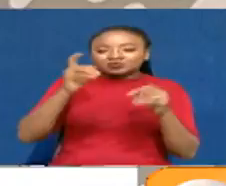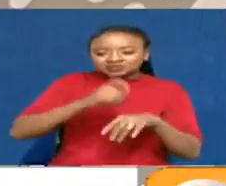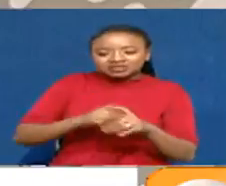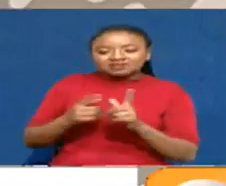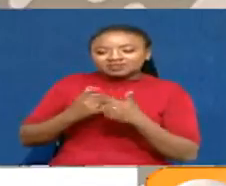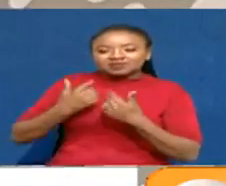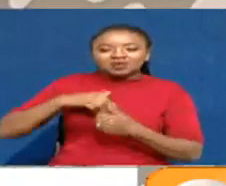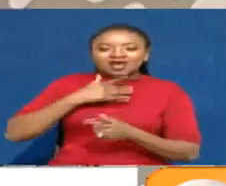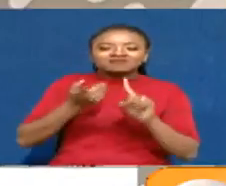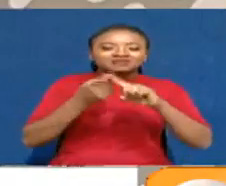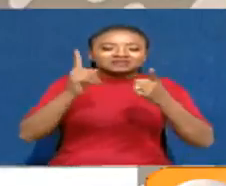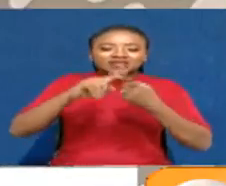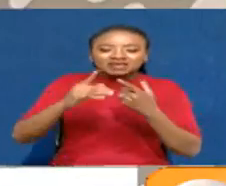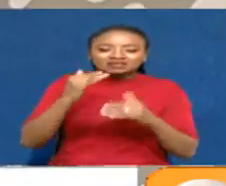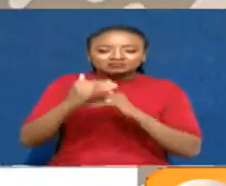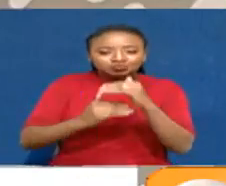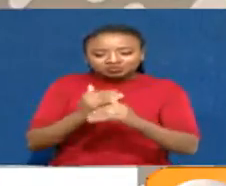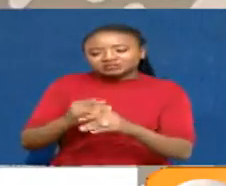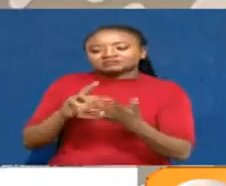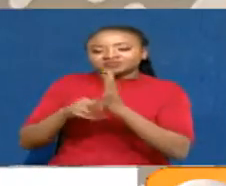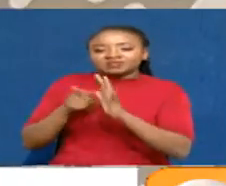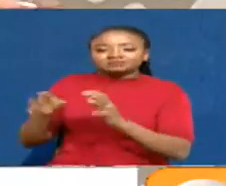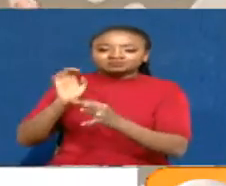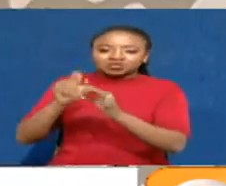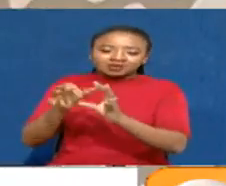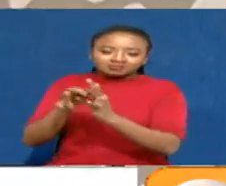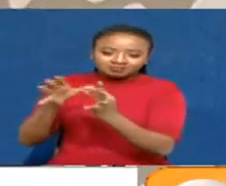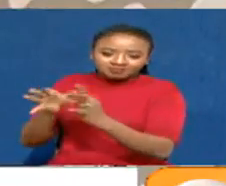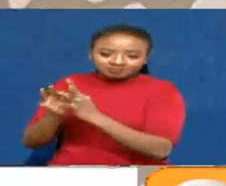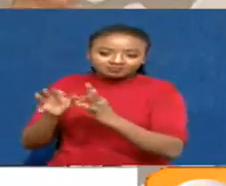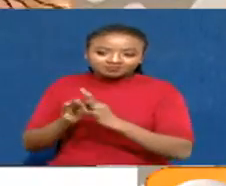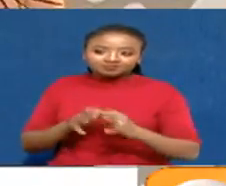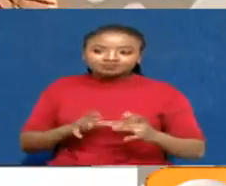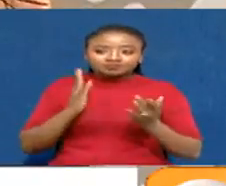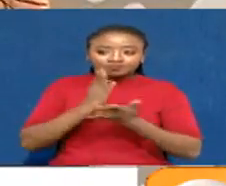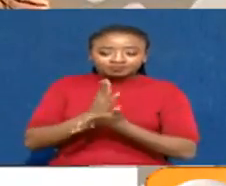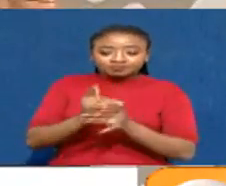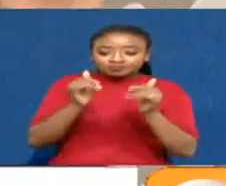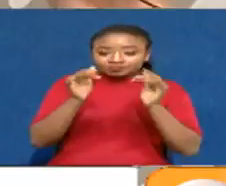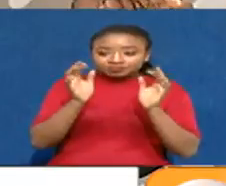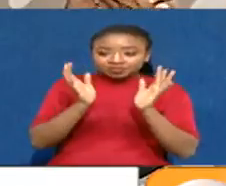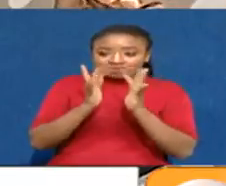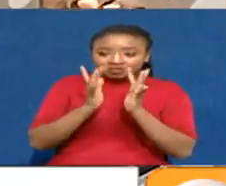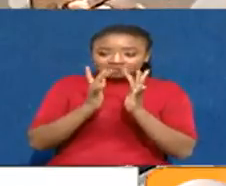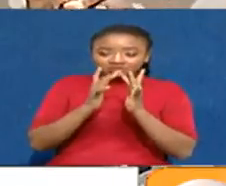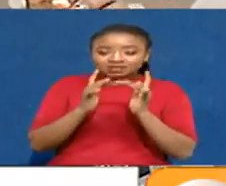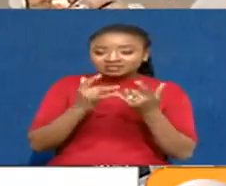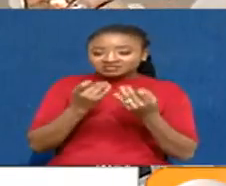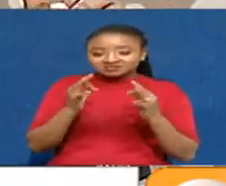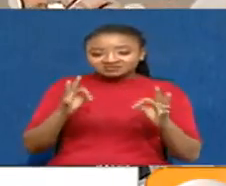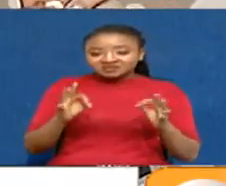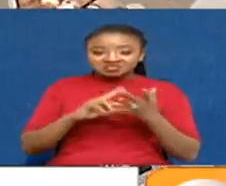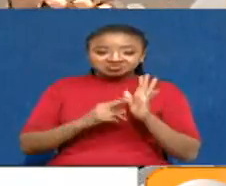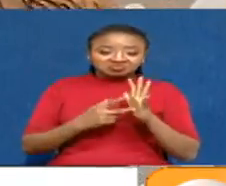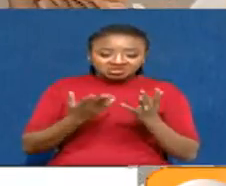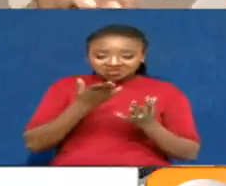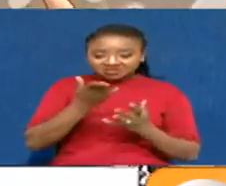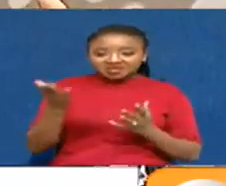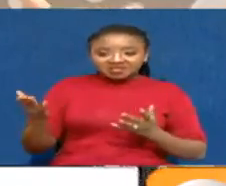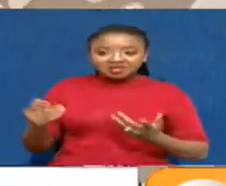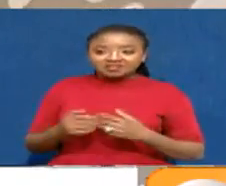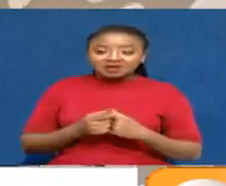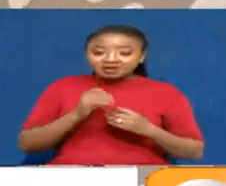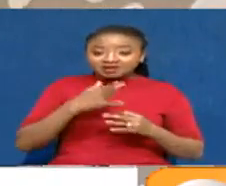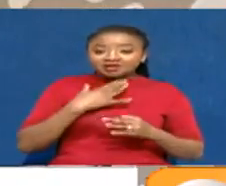standalone. Because internet is free, and there are some cost actually. Those people who want to set up this are